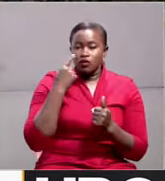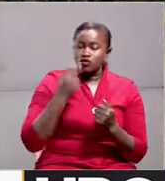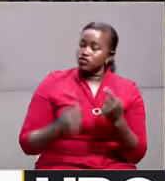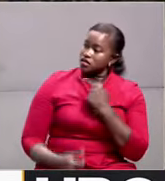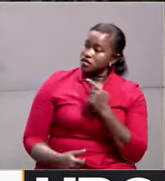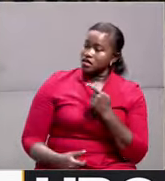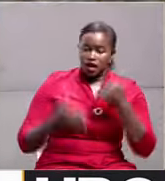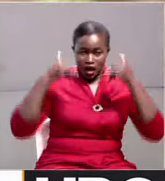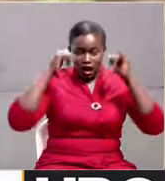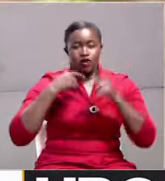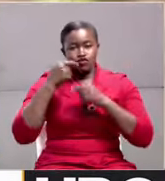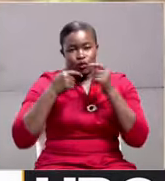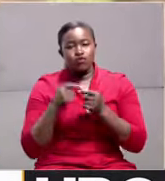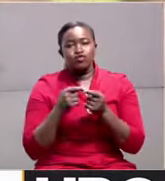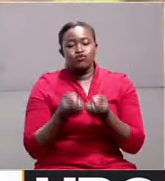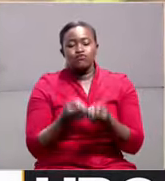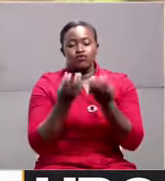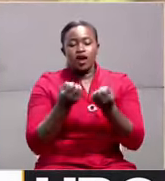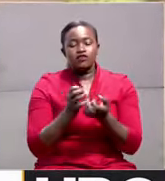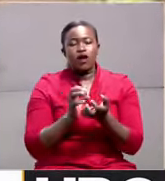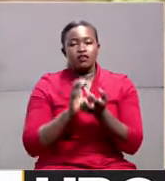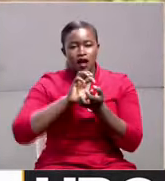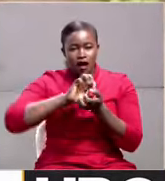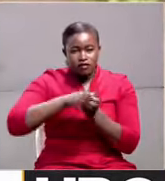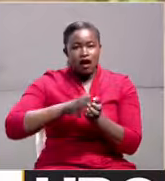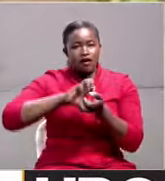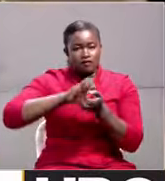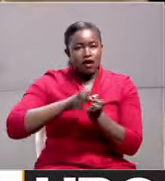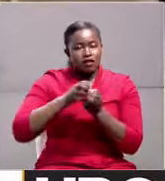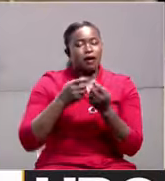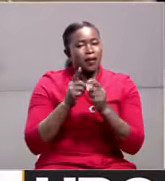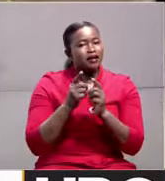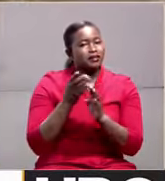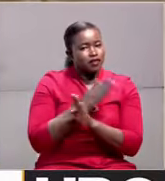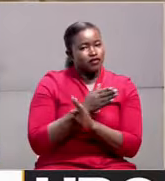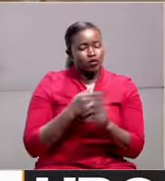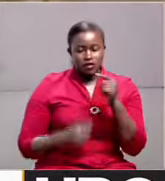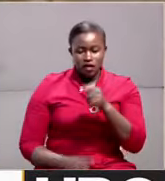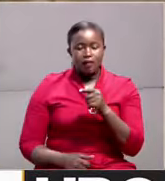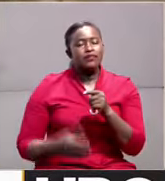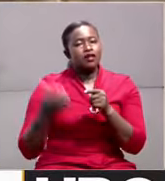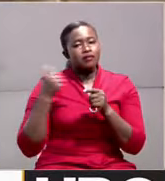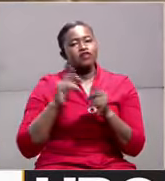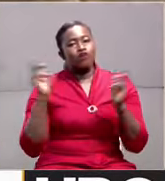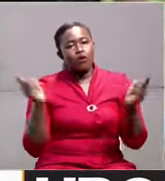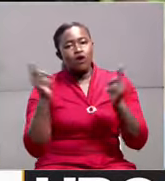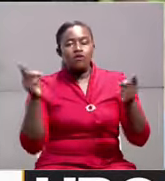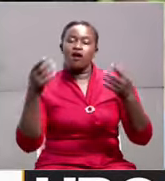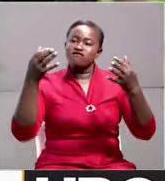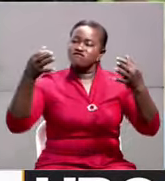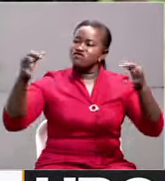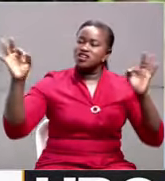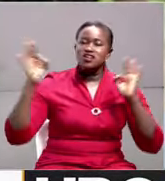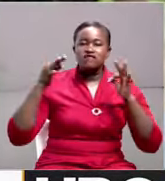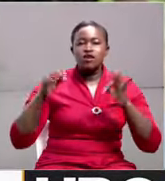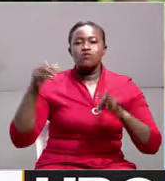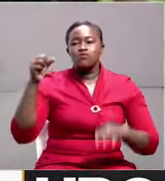binyatsi, sitaka shikire ahantu kuriye binyatsi, tukanturisa on free range,